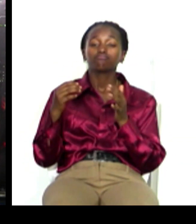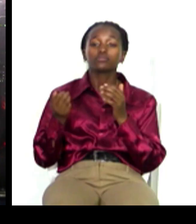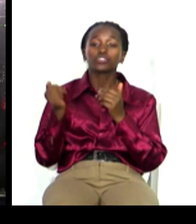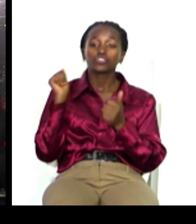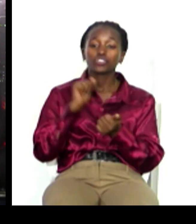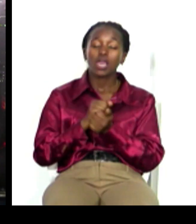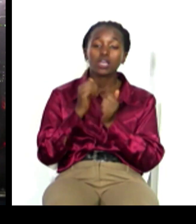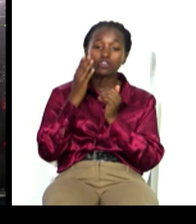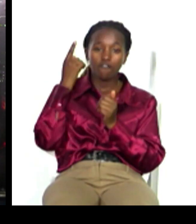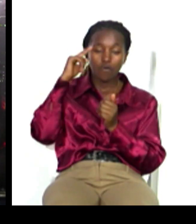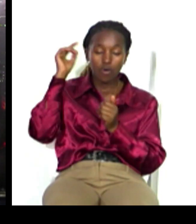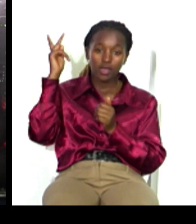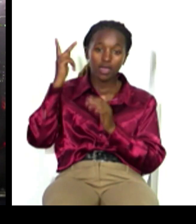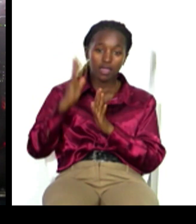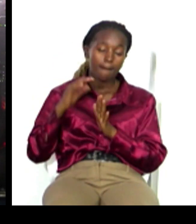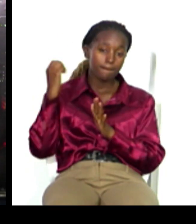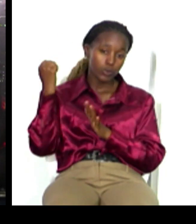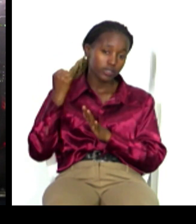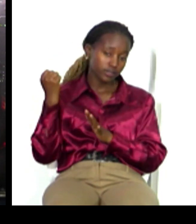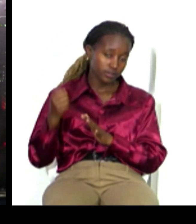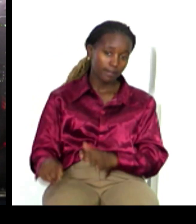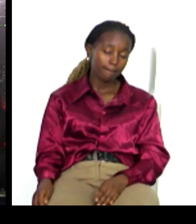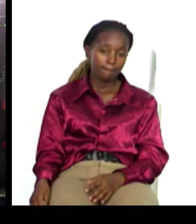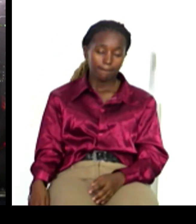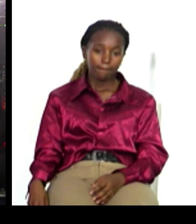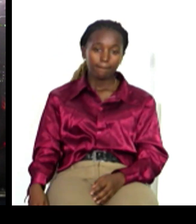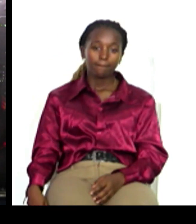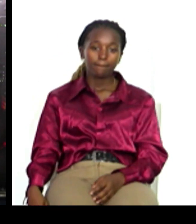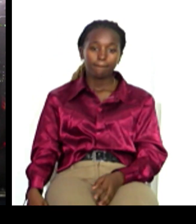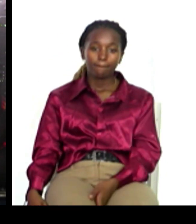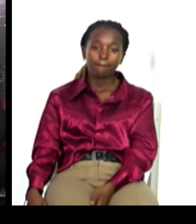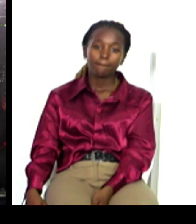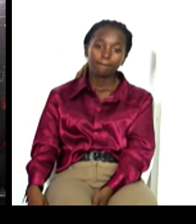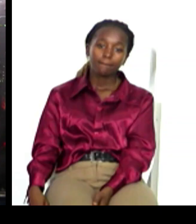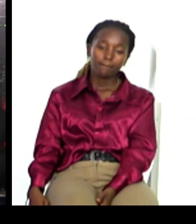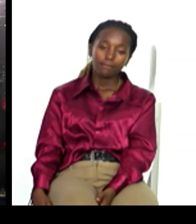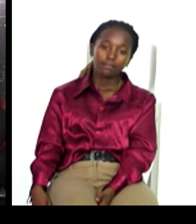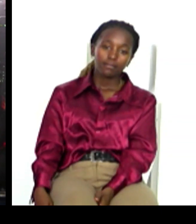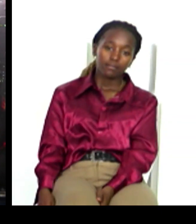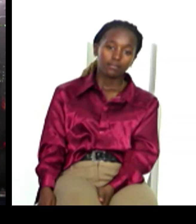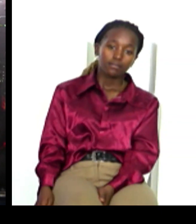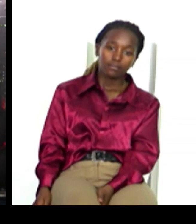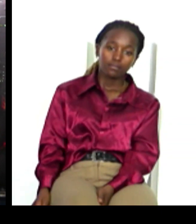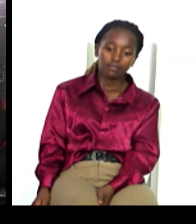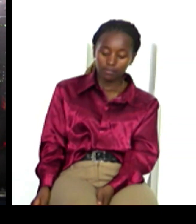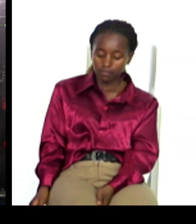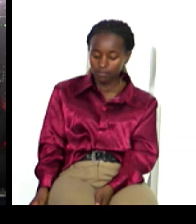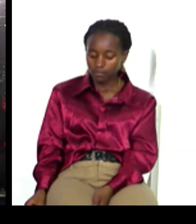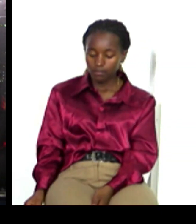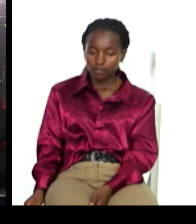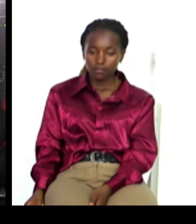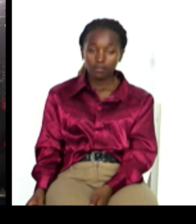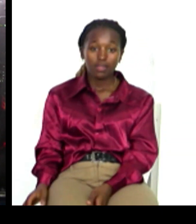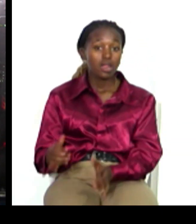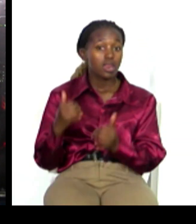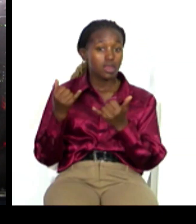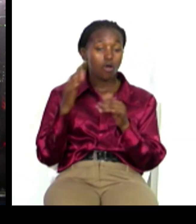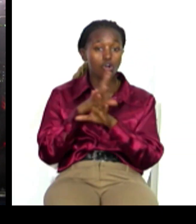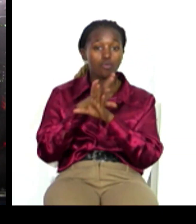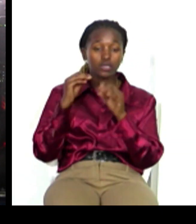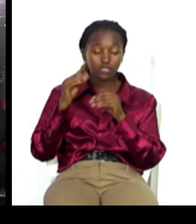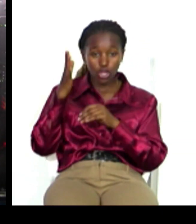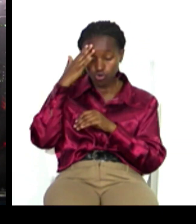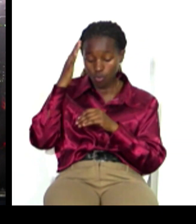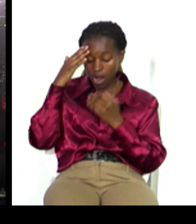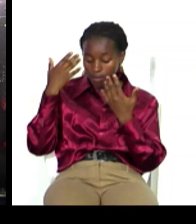politics. That is the hope that the president have. He knows very well that he has lost Mount Kenya. Right. And you know very well that